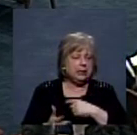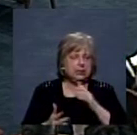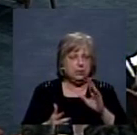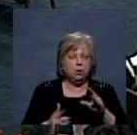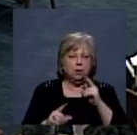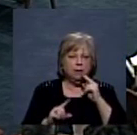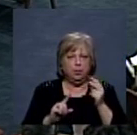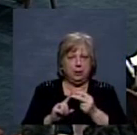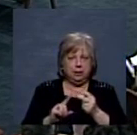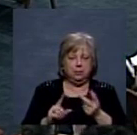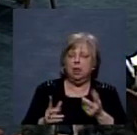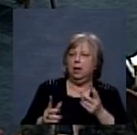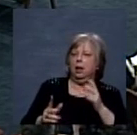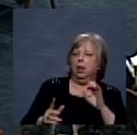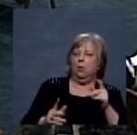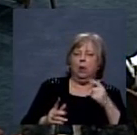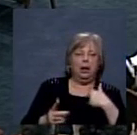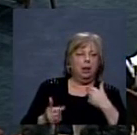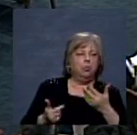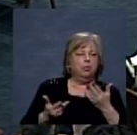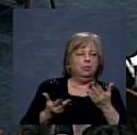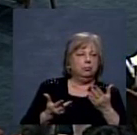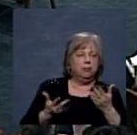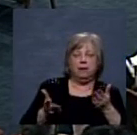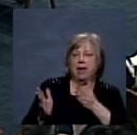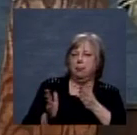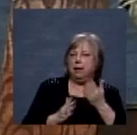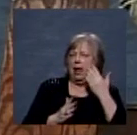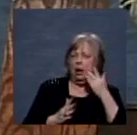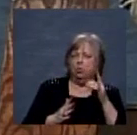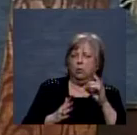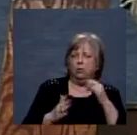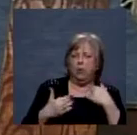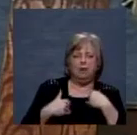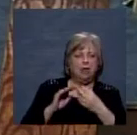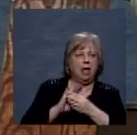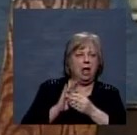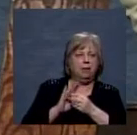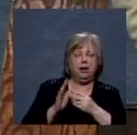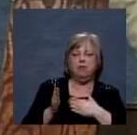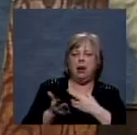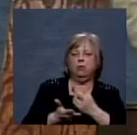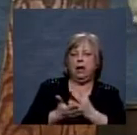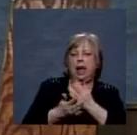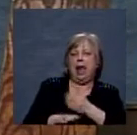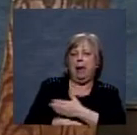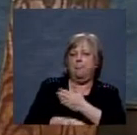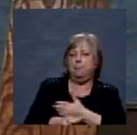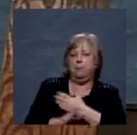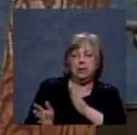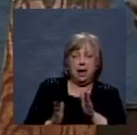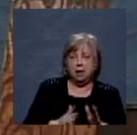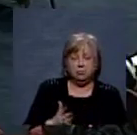position is on it, please. Well, I provided the plan. I don't know if you have a copy of my rehab plan.